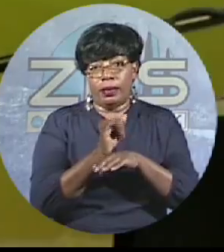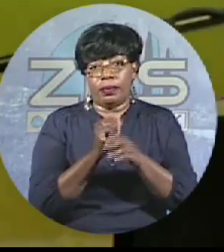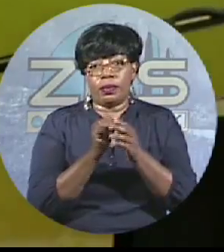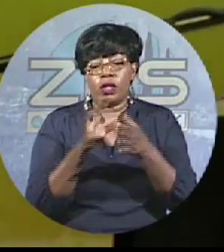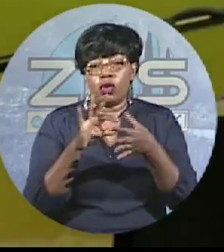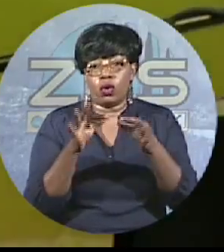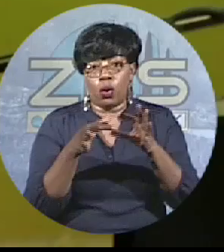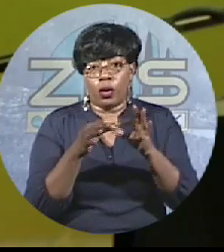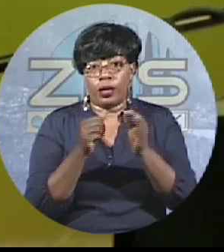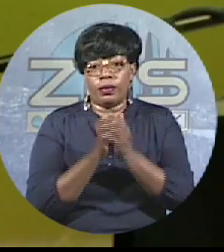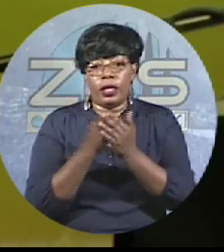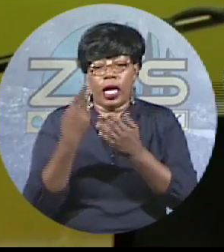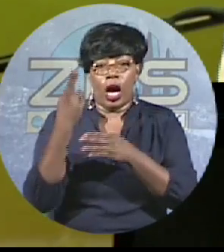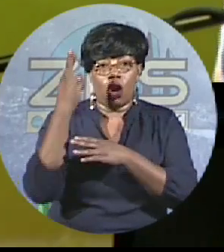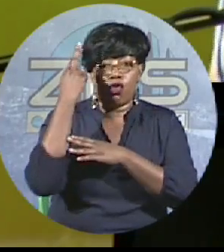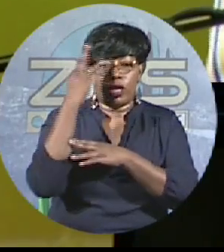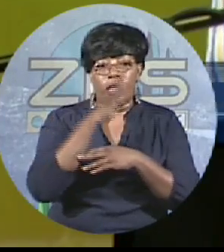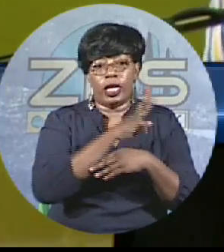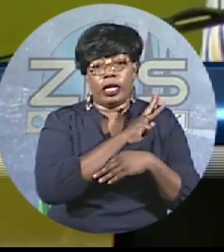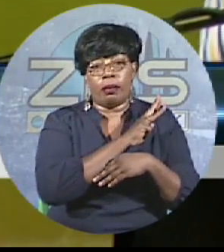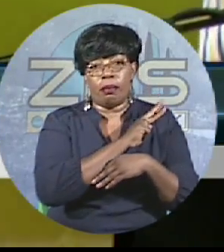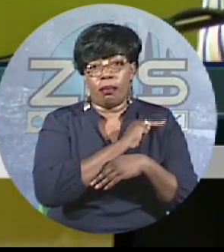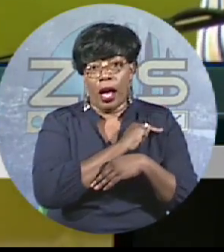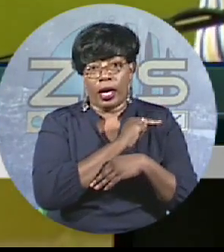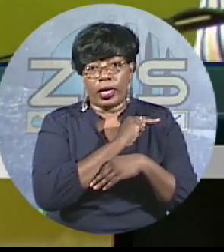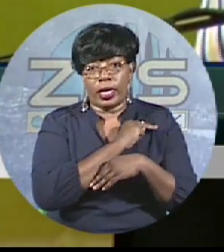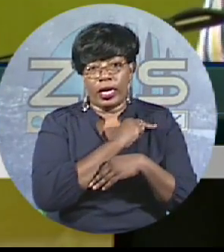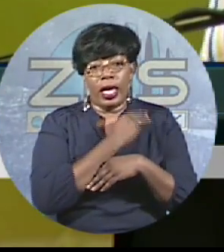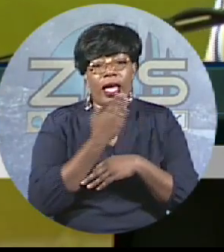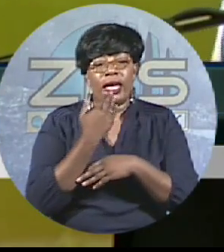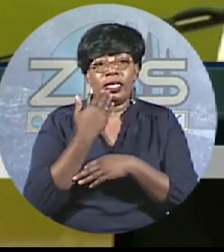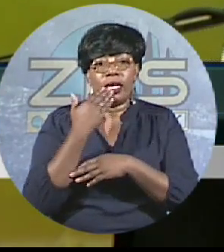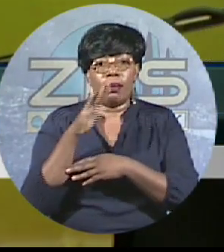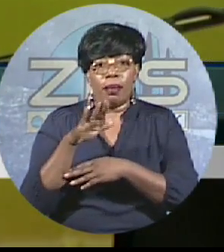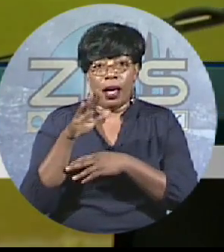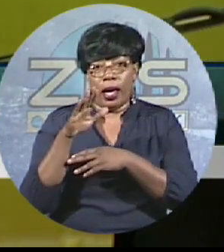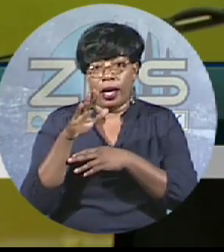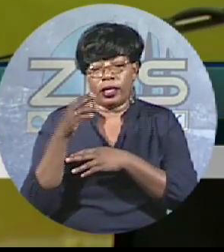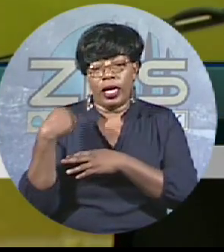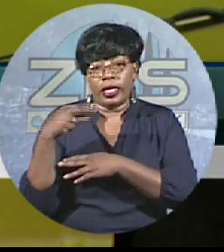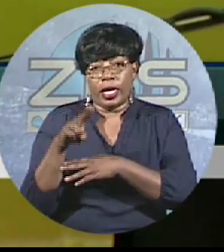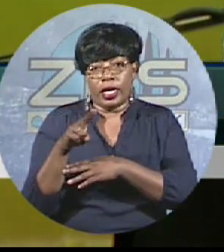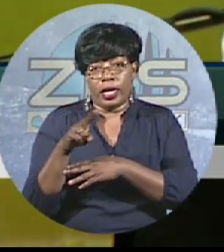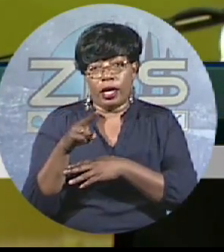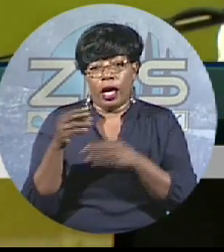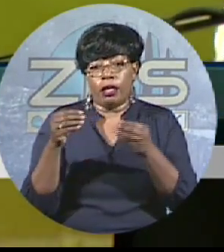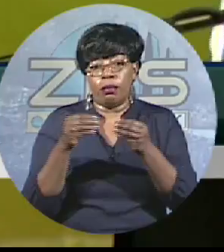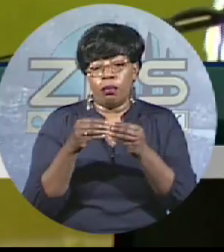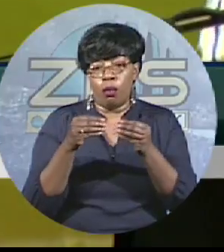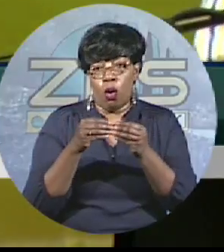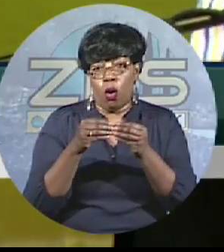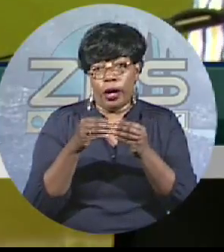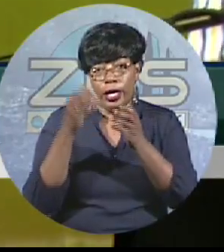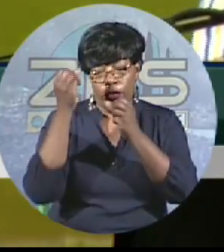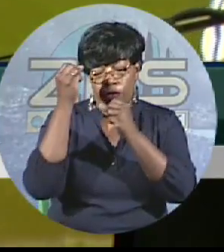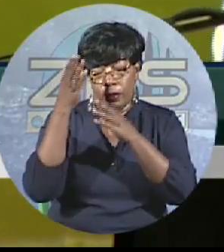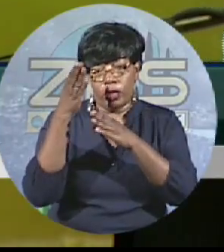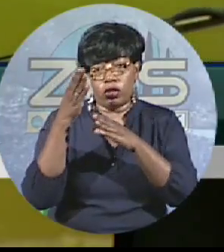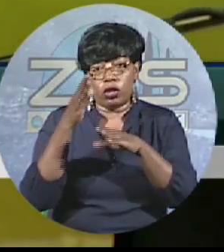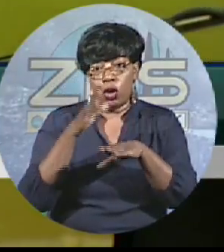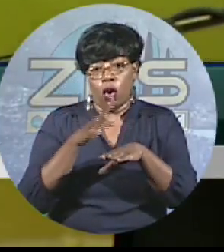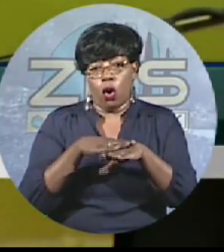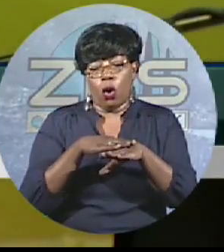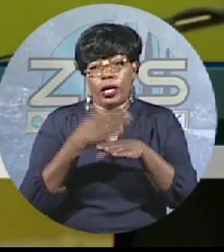Howard Ricky Markey in North Eludra is a bad candidate, and I will drop some more bombshells after he